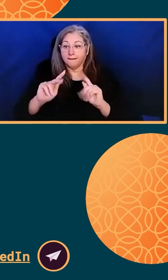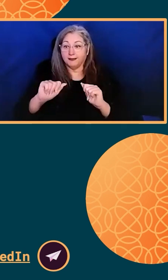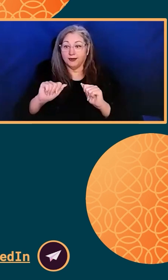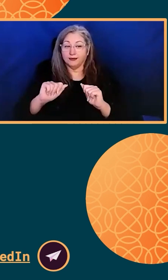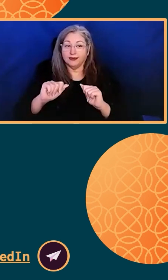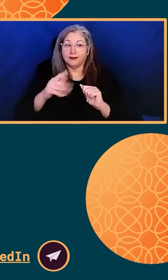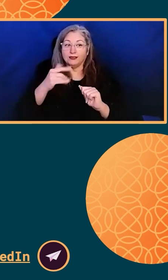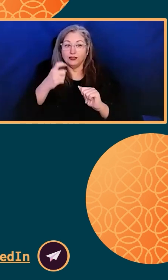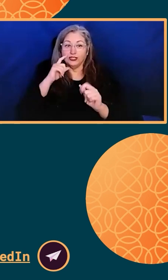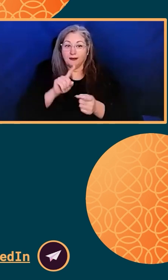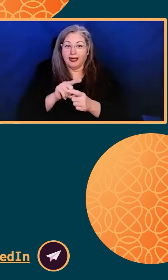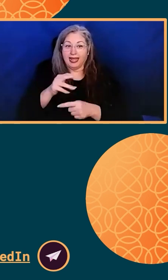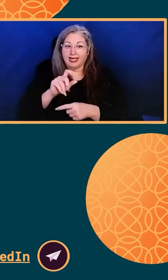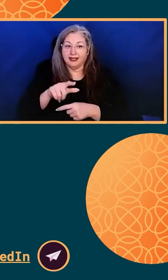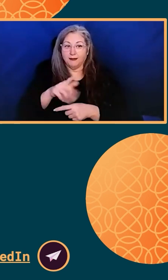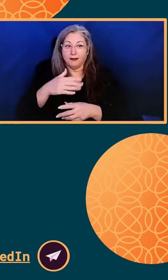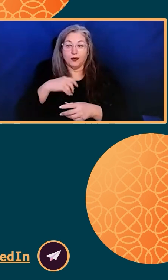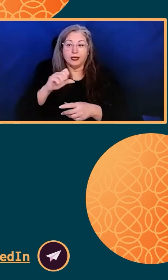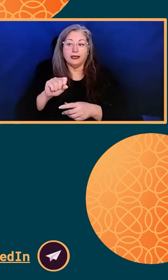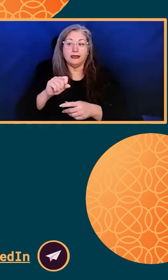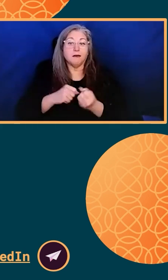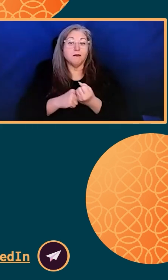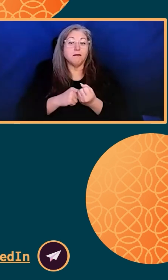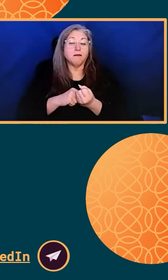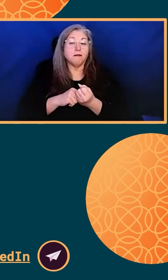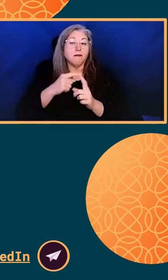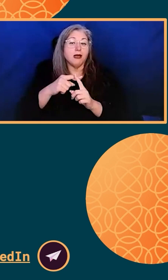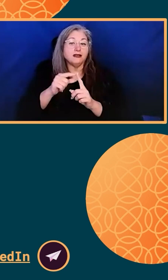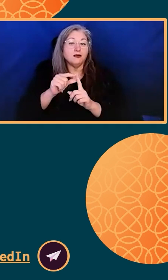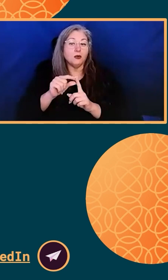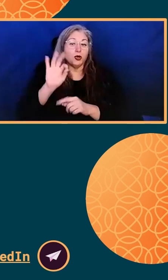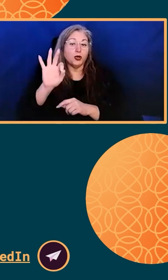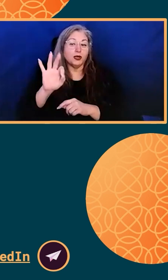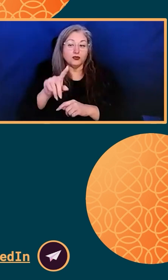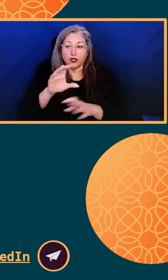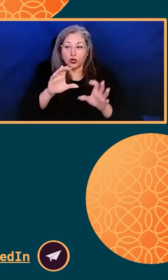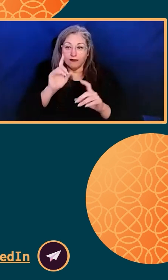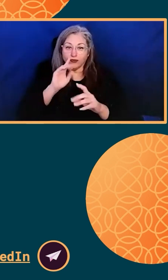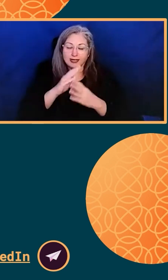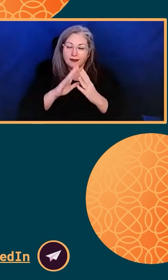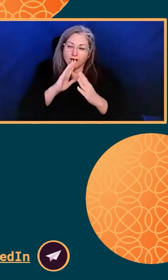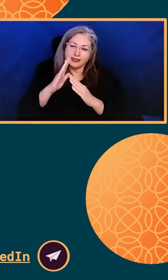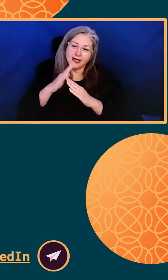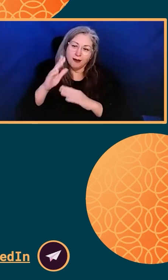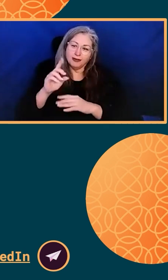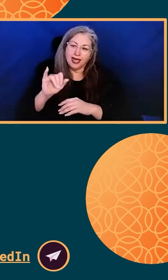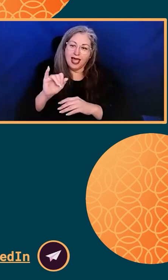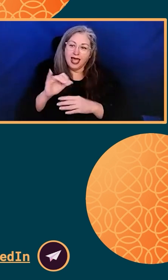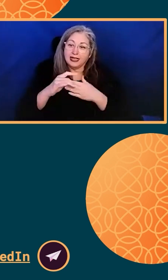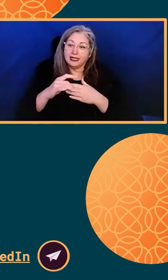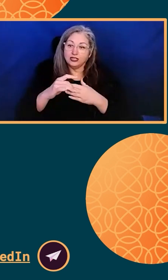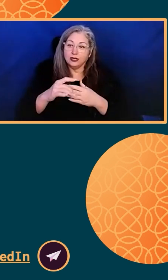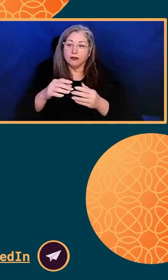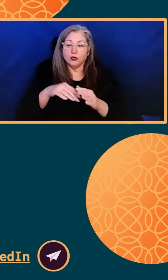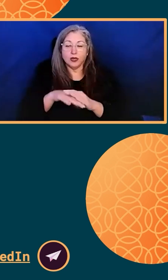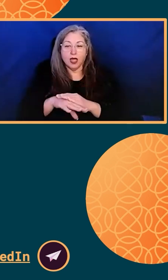because you just met Hazel, we might be able to put in a good word for you. So if you're looking for some of the top DEI leadership to come in and really